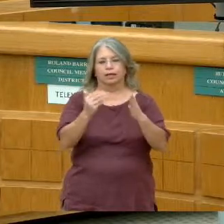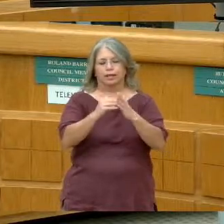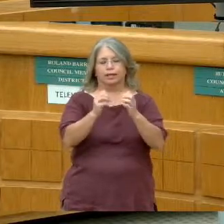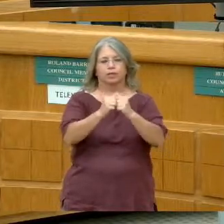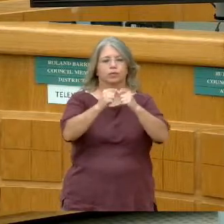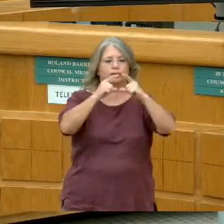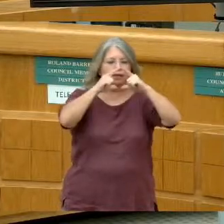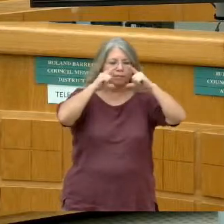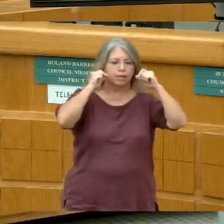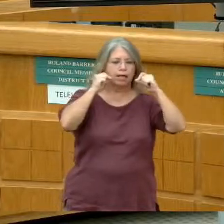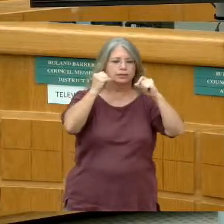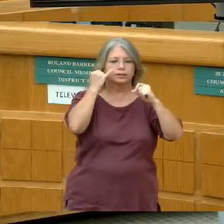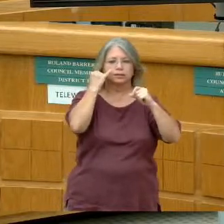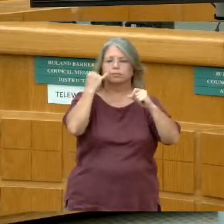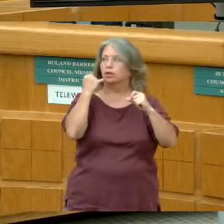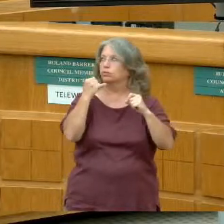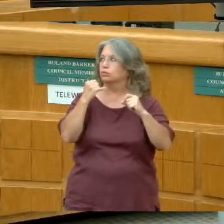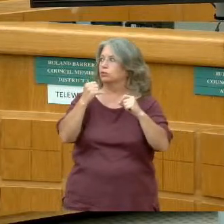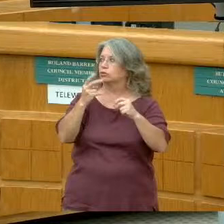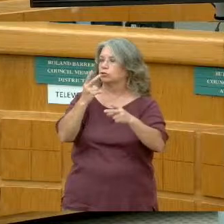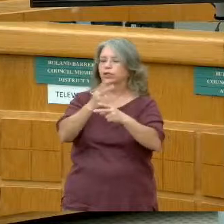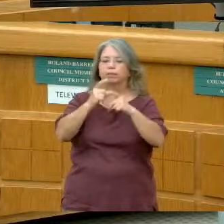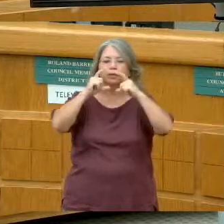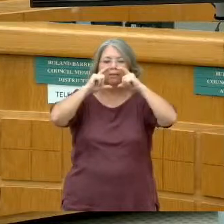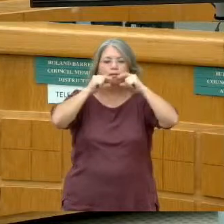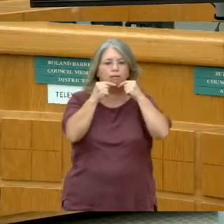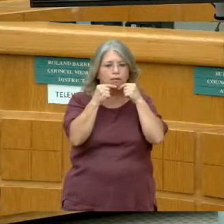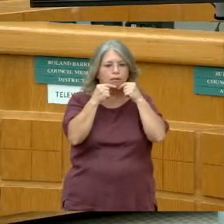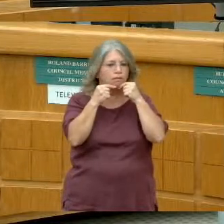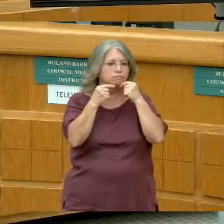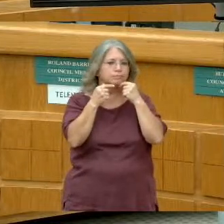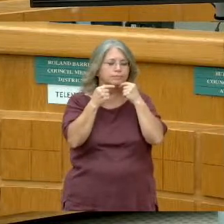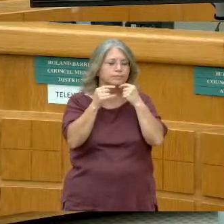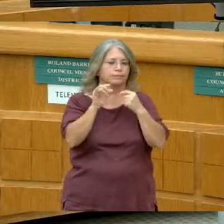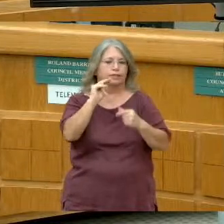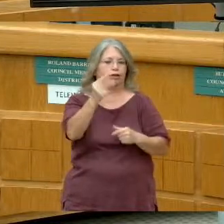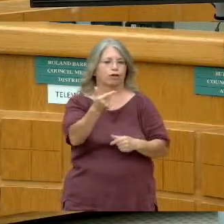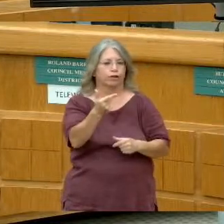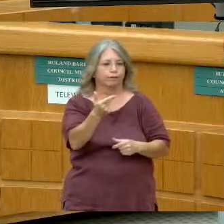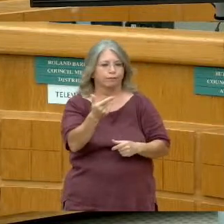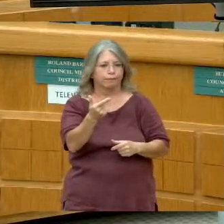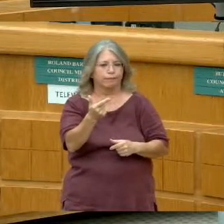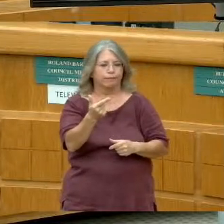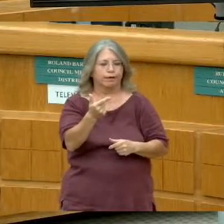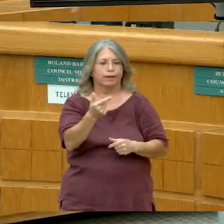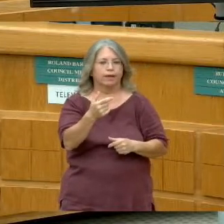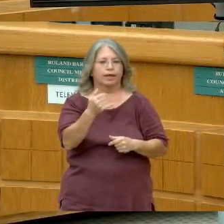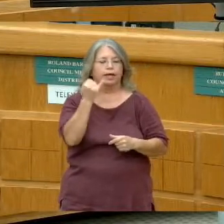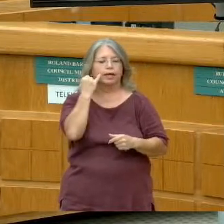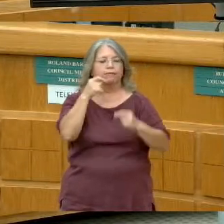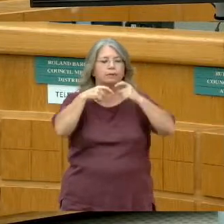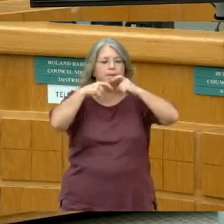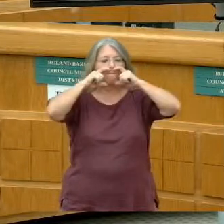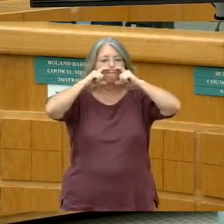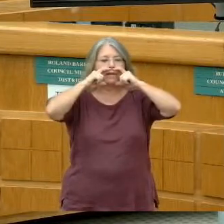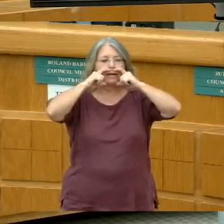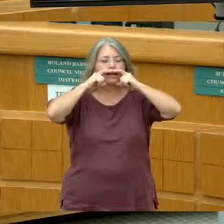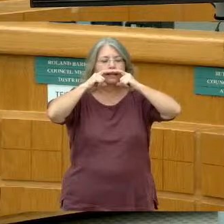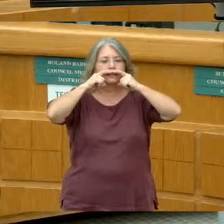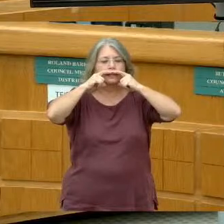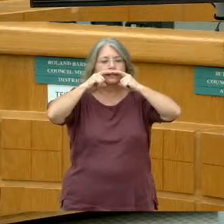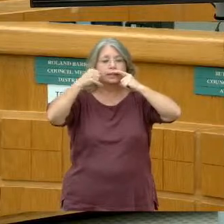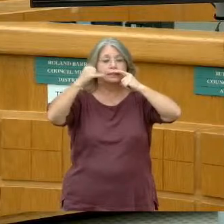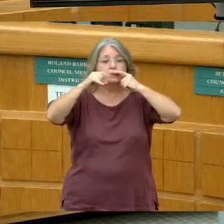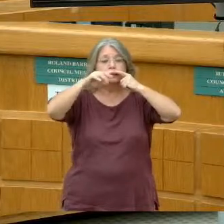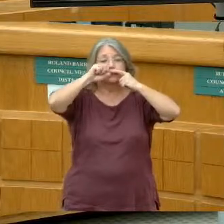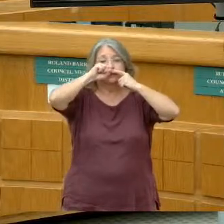wear a mask around your chin, it's as good as wearing no mask. Or if you wear a mask around your mouth but not your nose and you sneeze, it's as